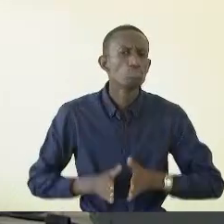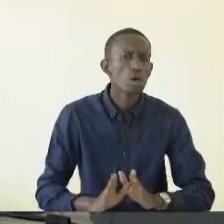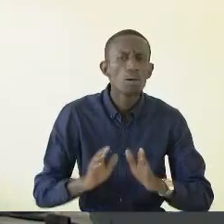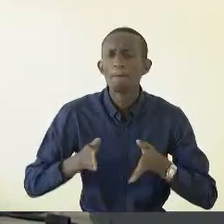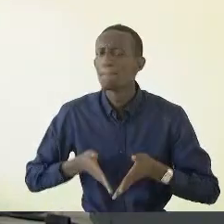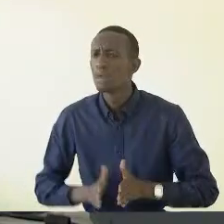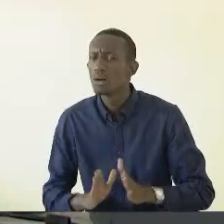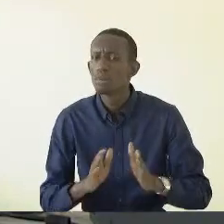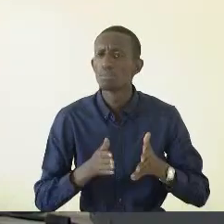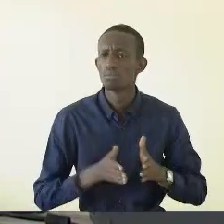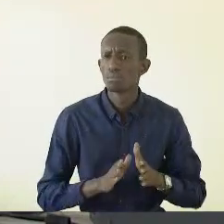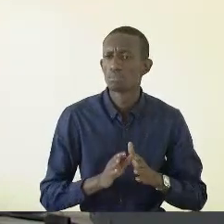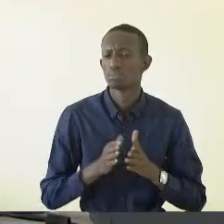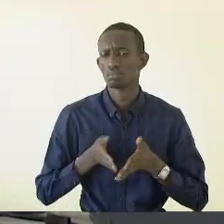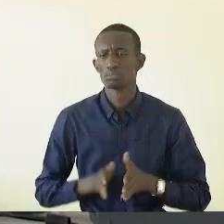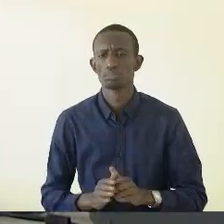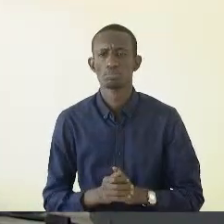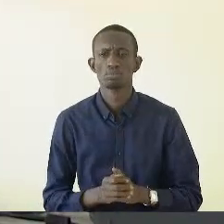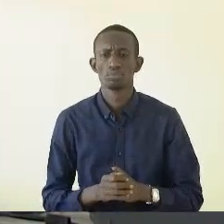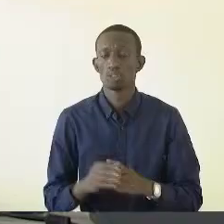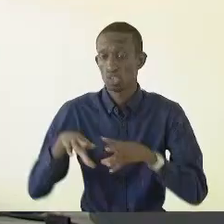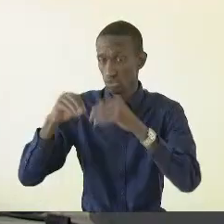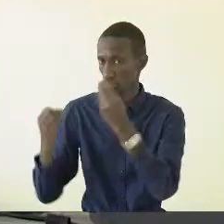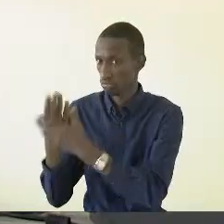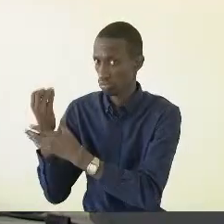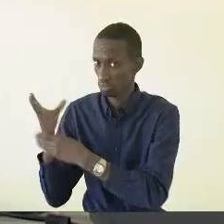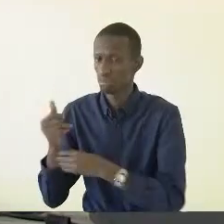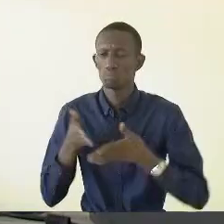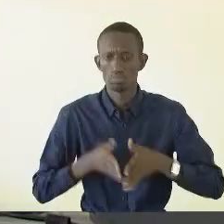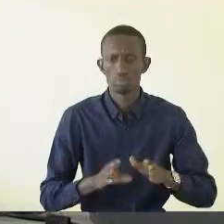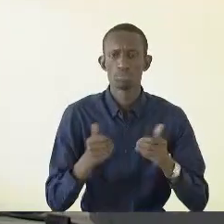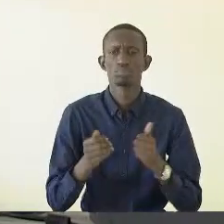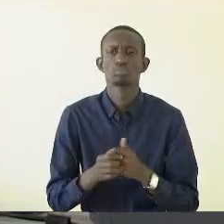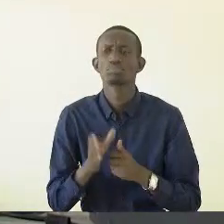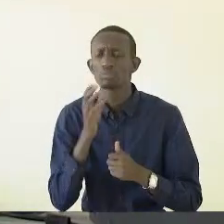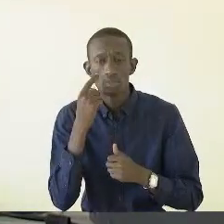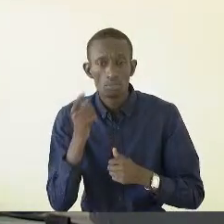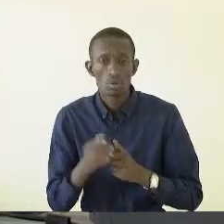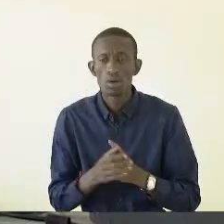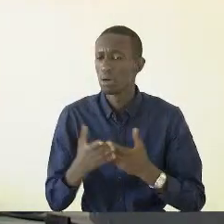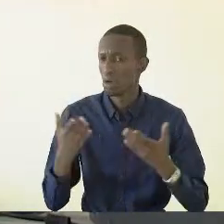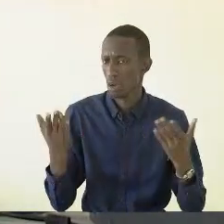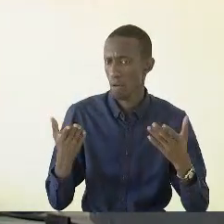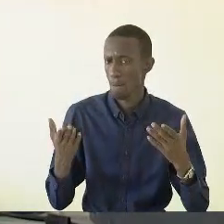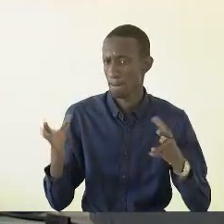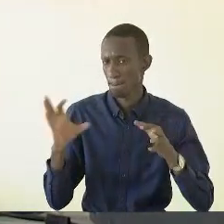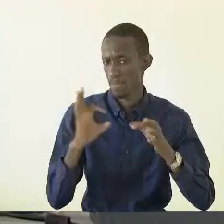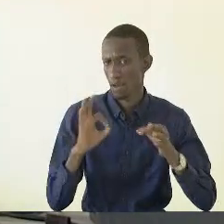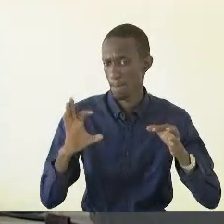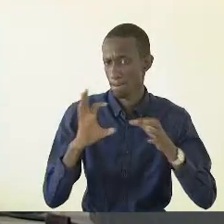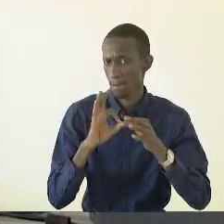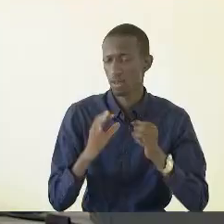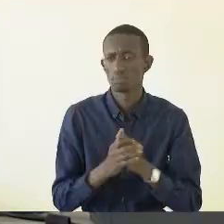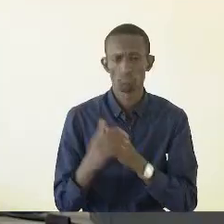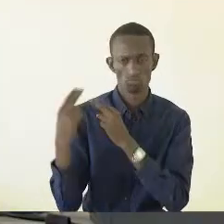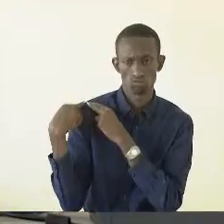important for reproduction in plants. Now, let us talk about pollination and see the role